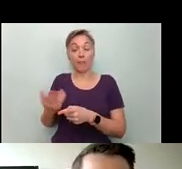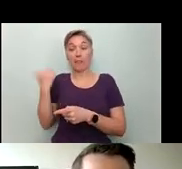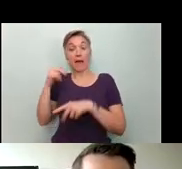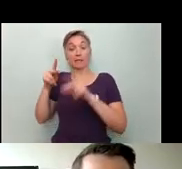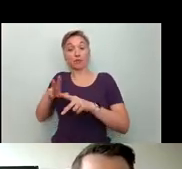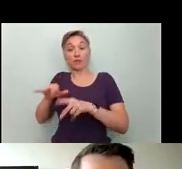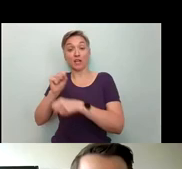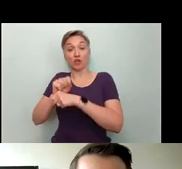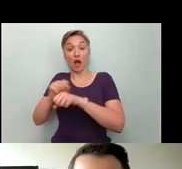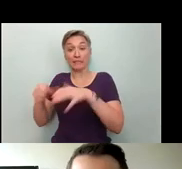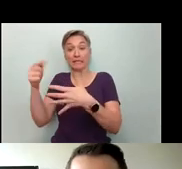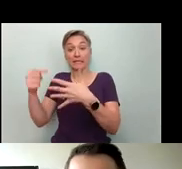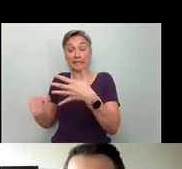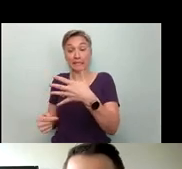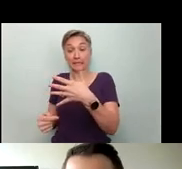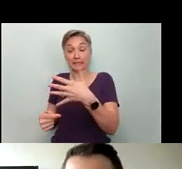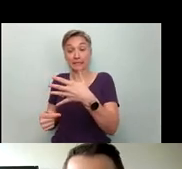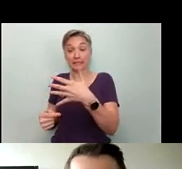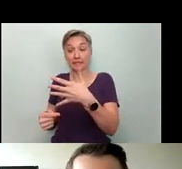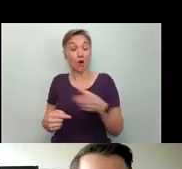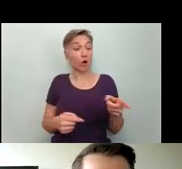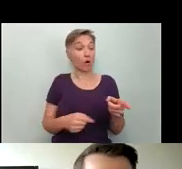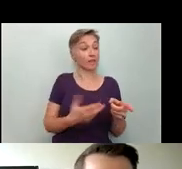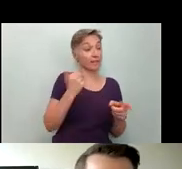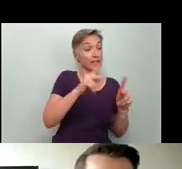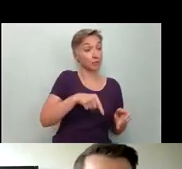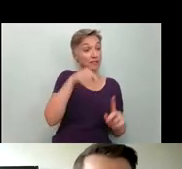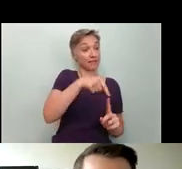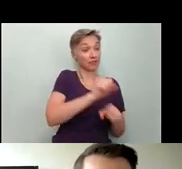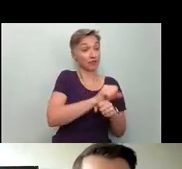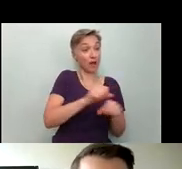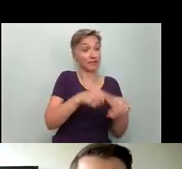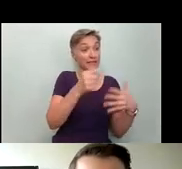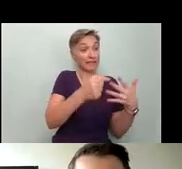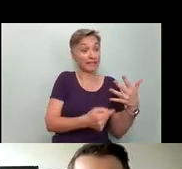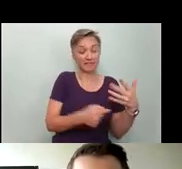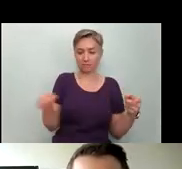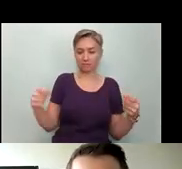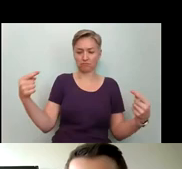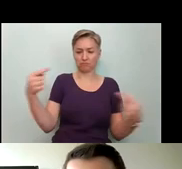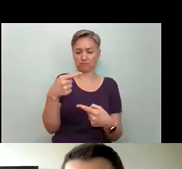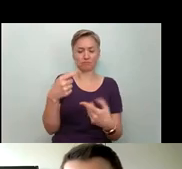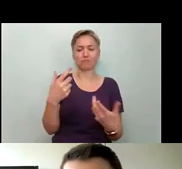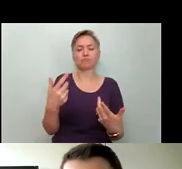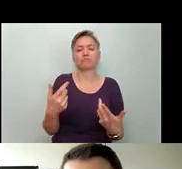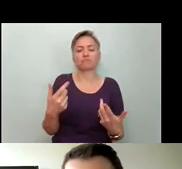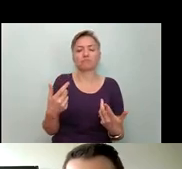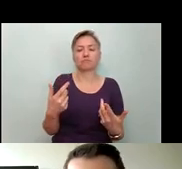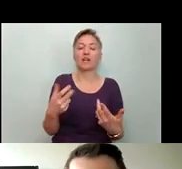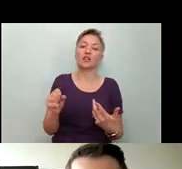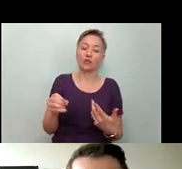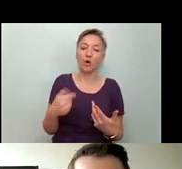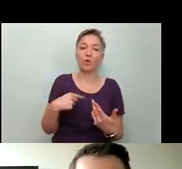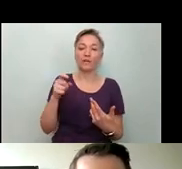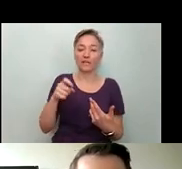some of that is because we've had needs or we've grown needs in certain areas over time. So we definitely have to go through